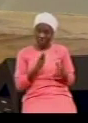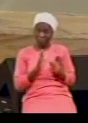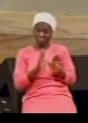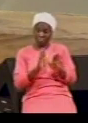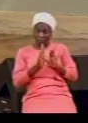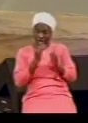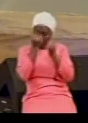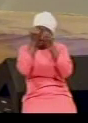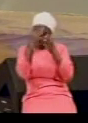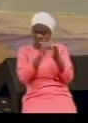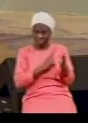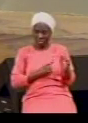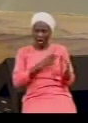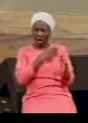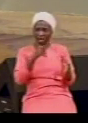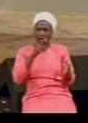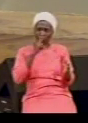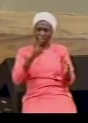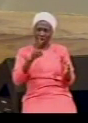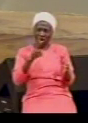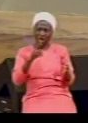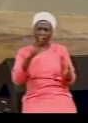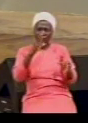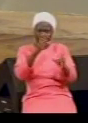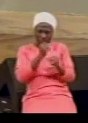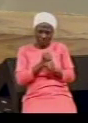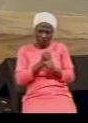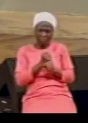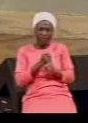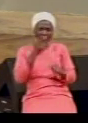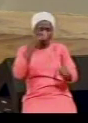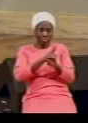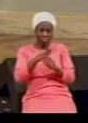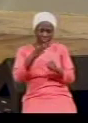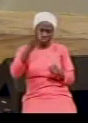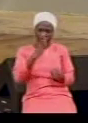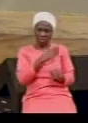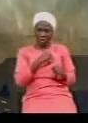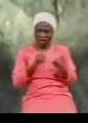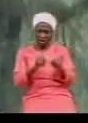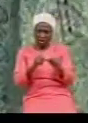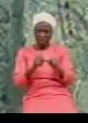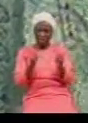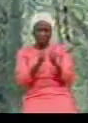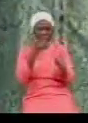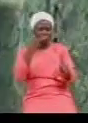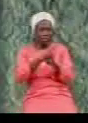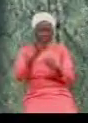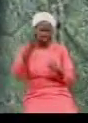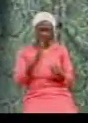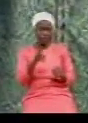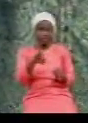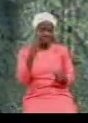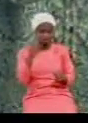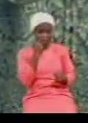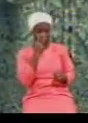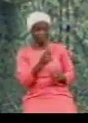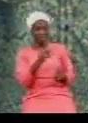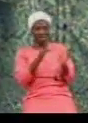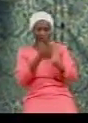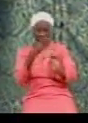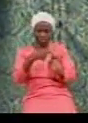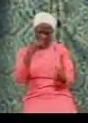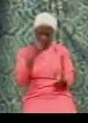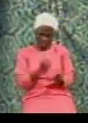of God, as you are moving on in the work of God, you will see in Jesus' name.